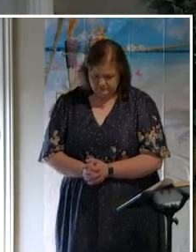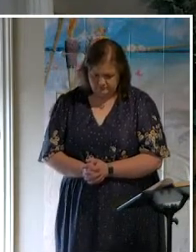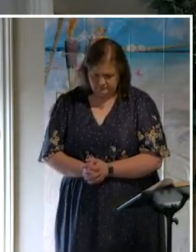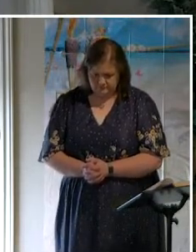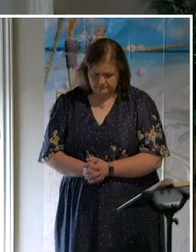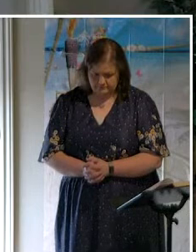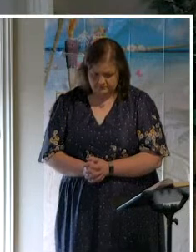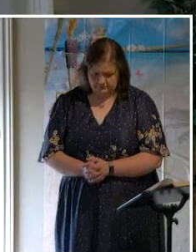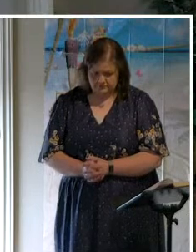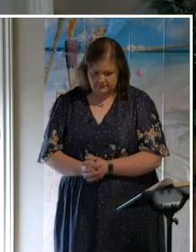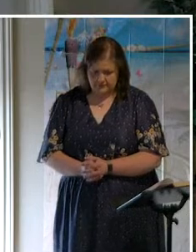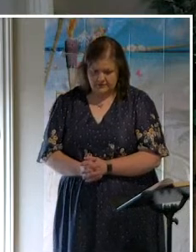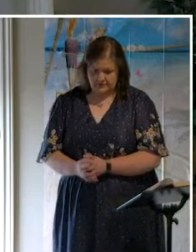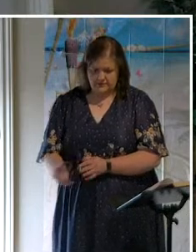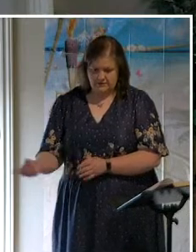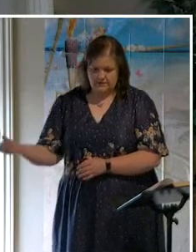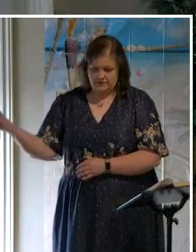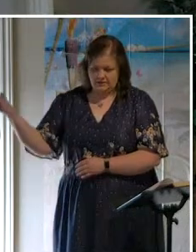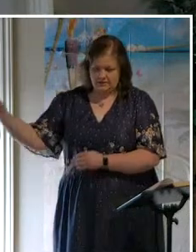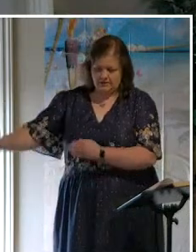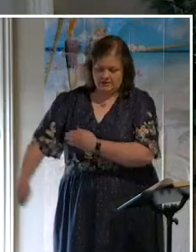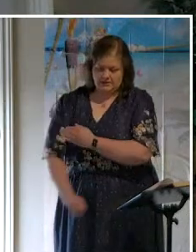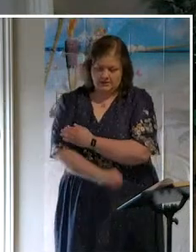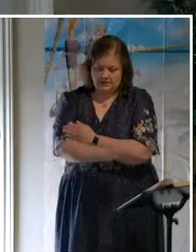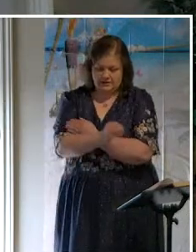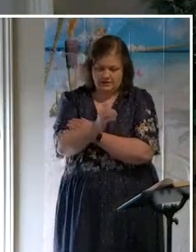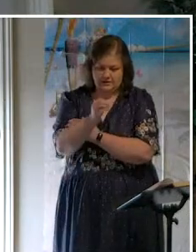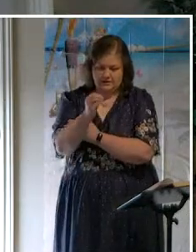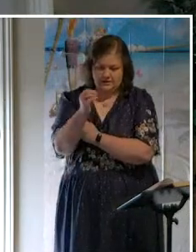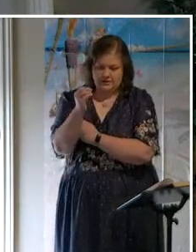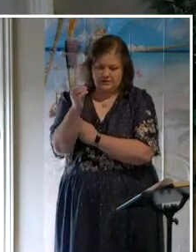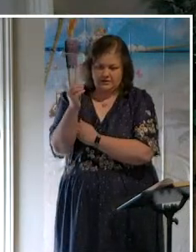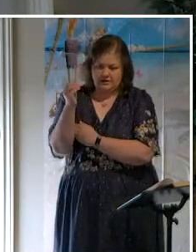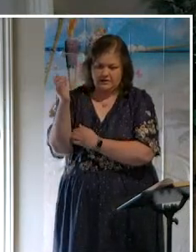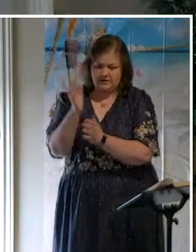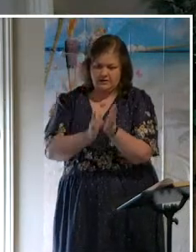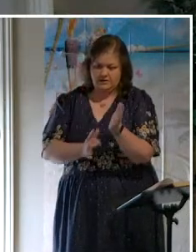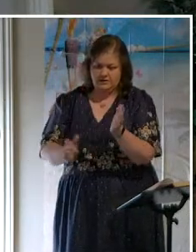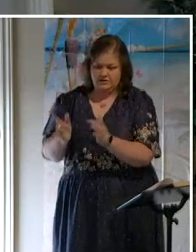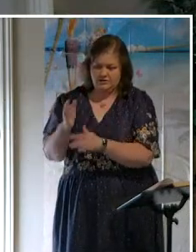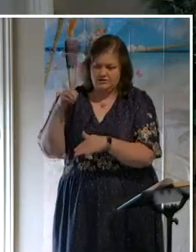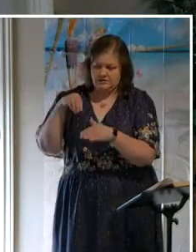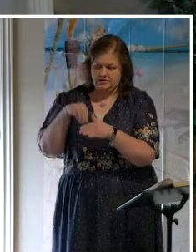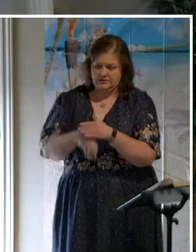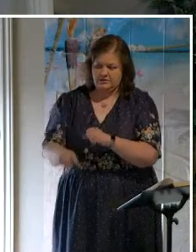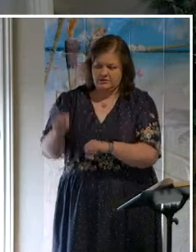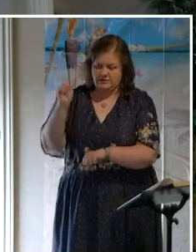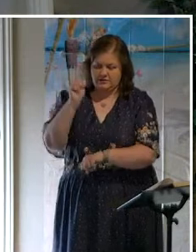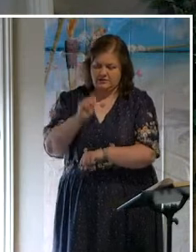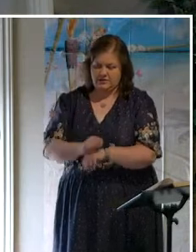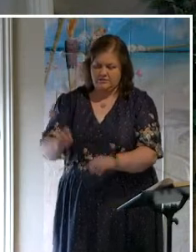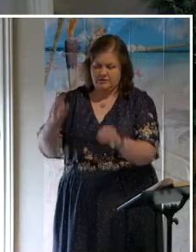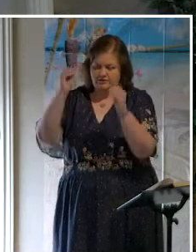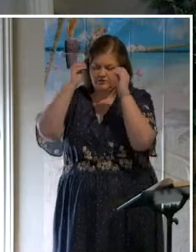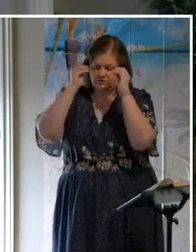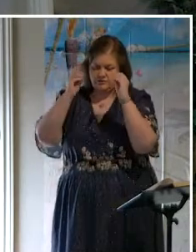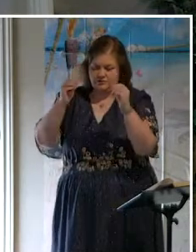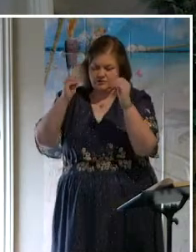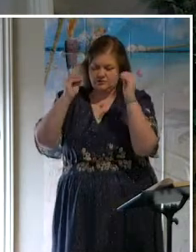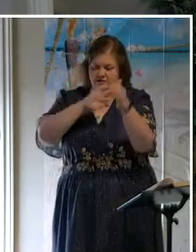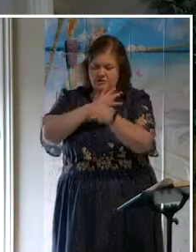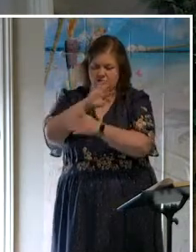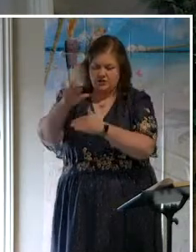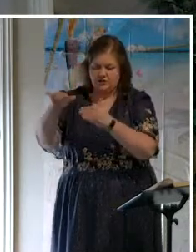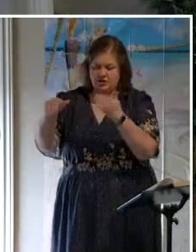At daybreak he entered the temple to teach. All of the crowd